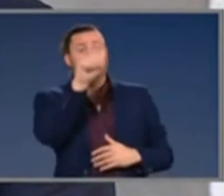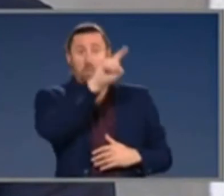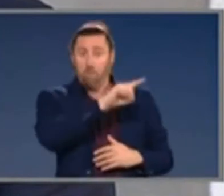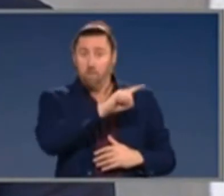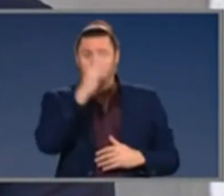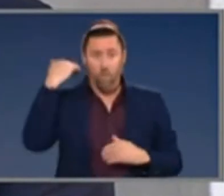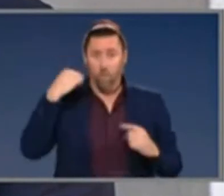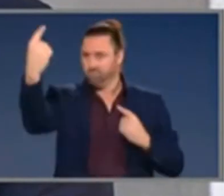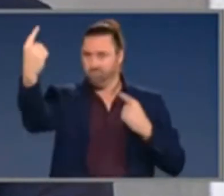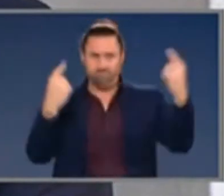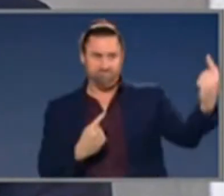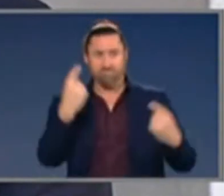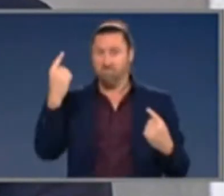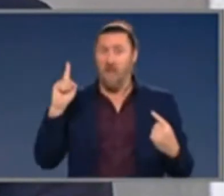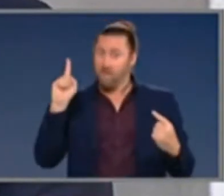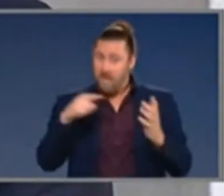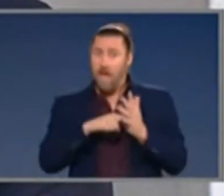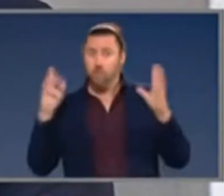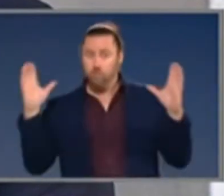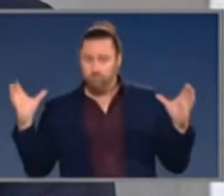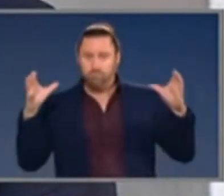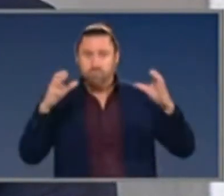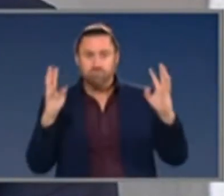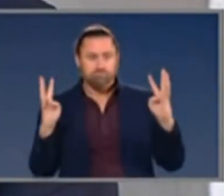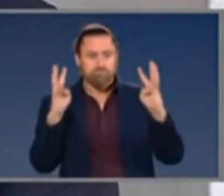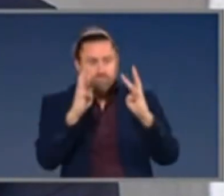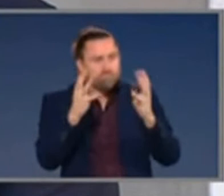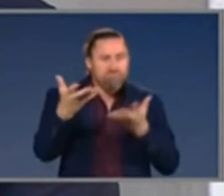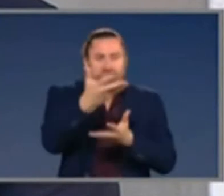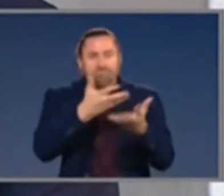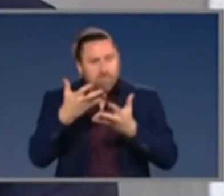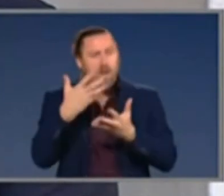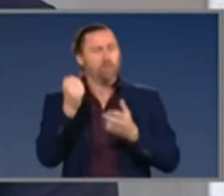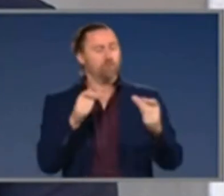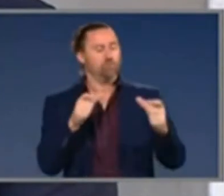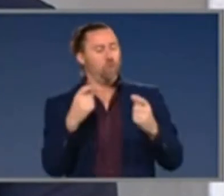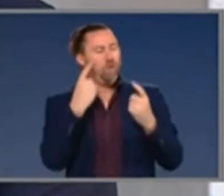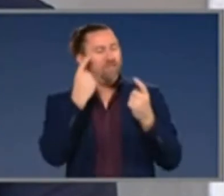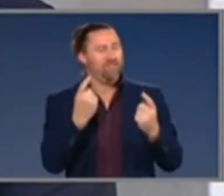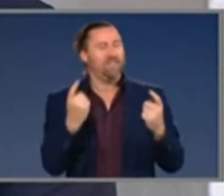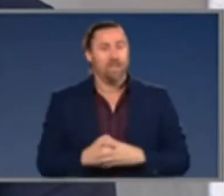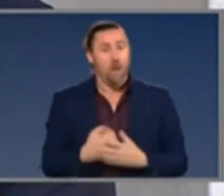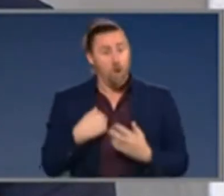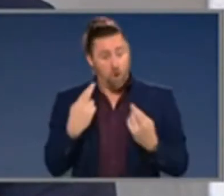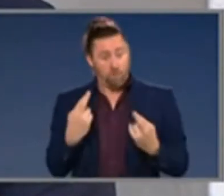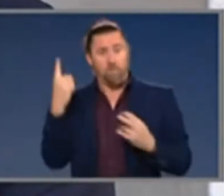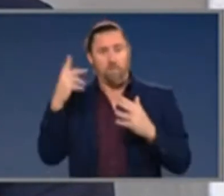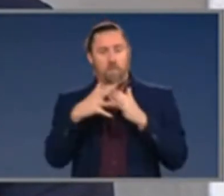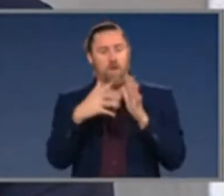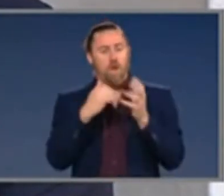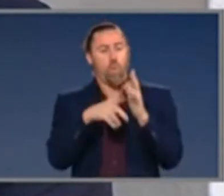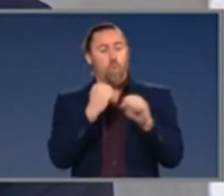back to face-to-face meetings under controlled circumstances. I indeed hope to be part of a series of those meetings in